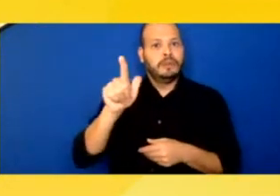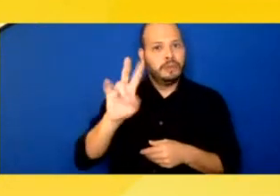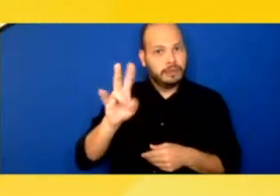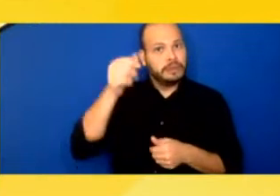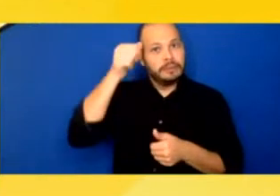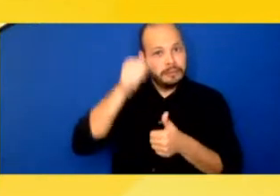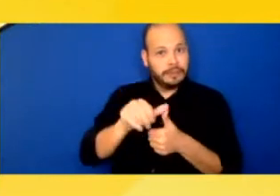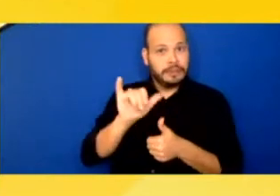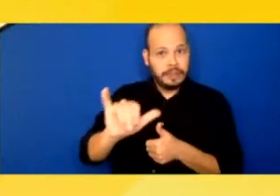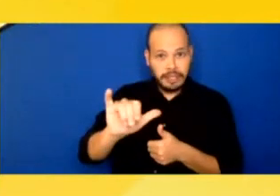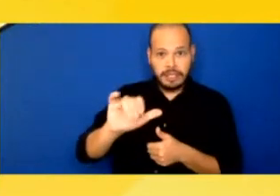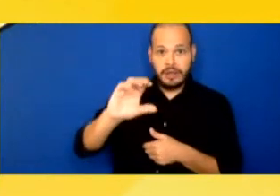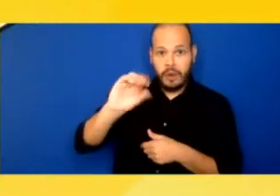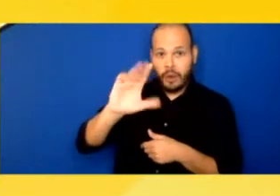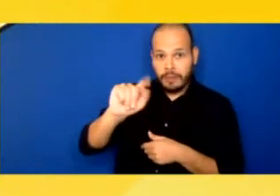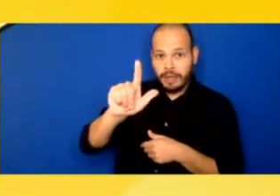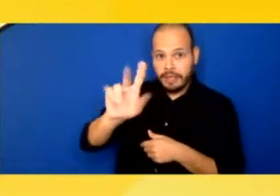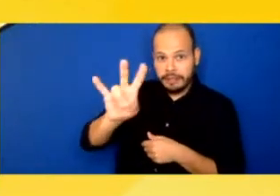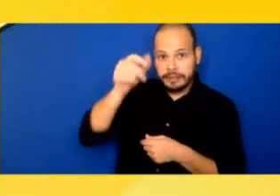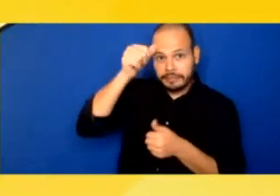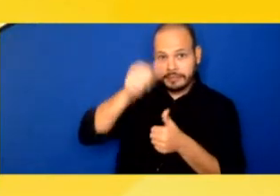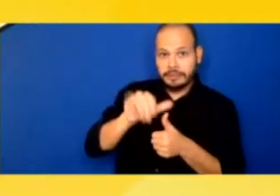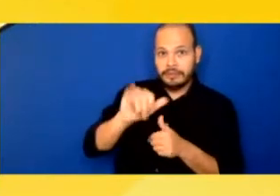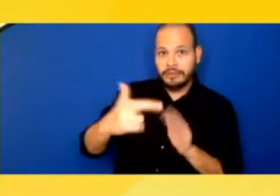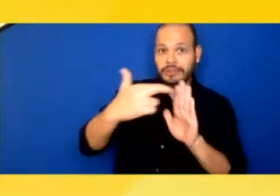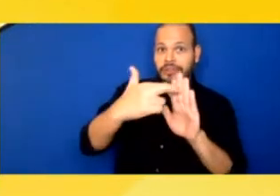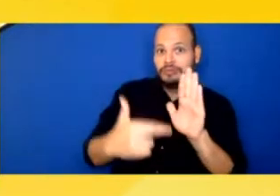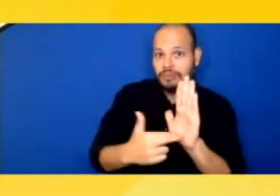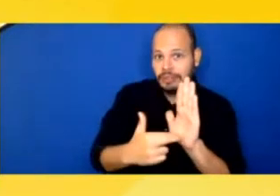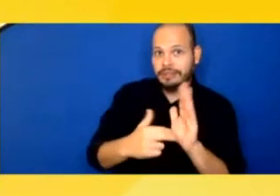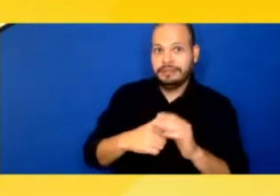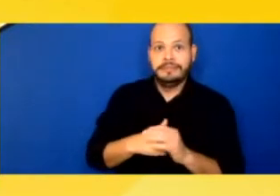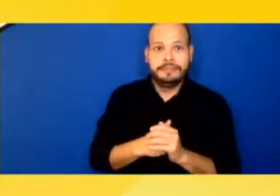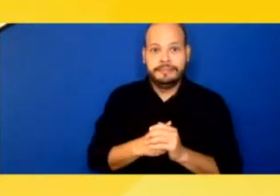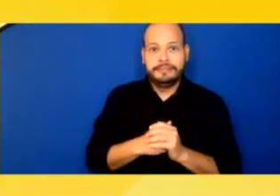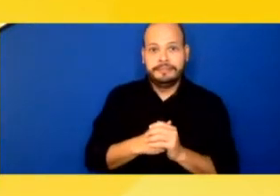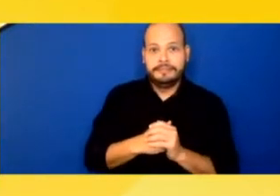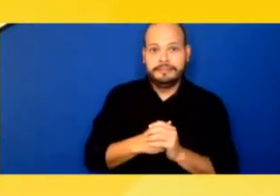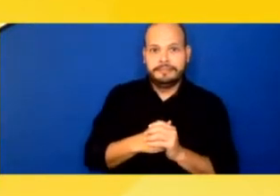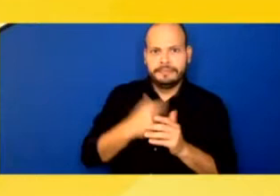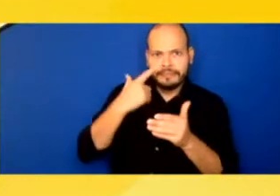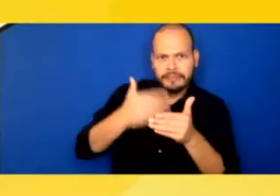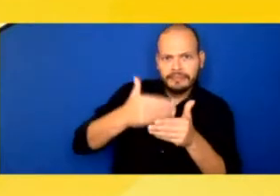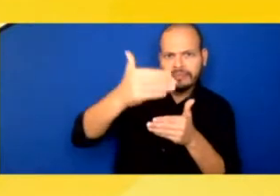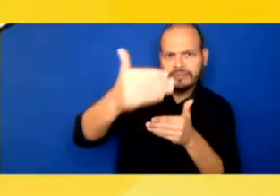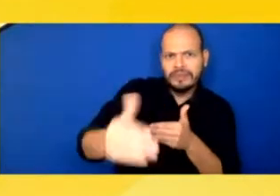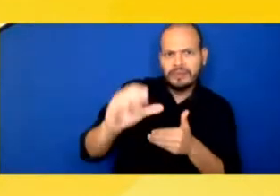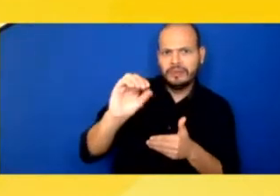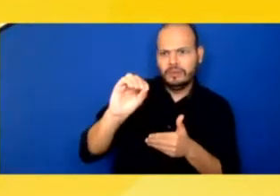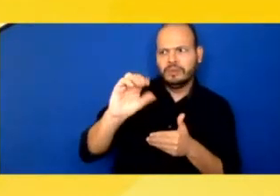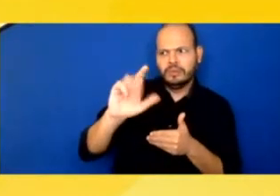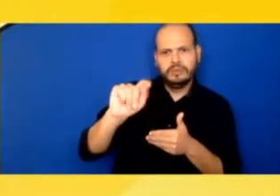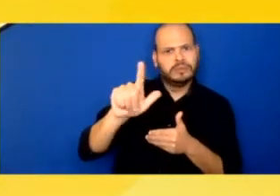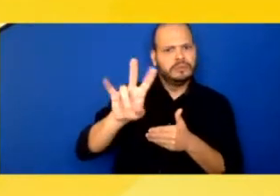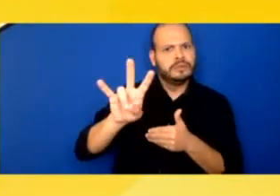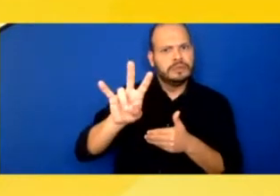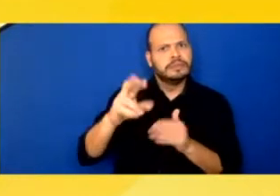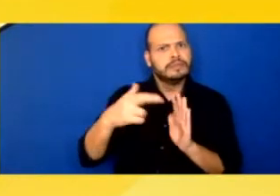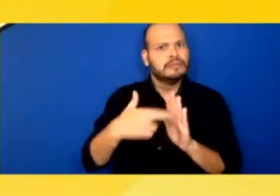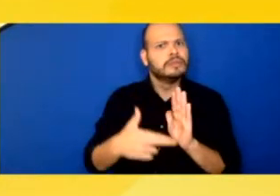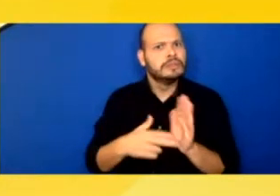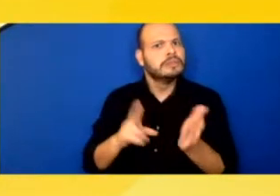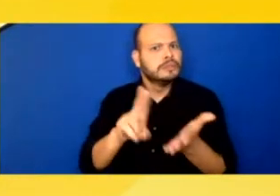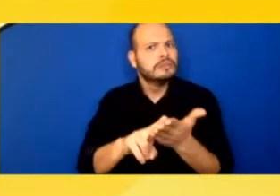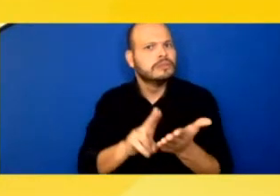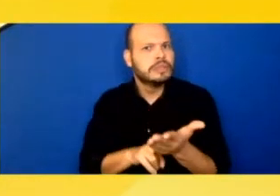now, sign up for the next call. But before our co-chairs speak to us, I'd like to introduce two national